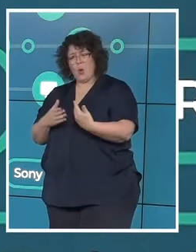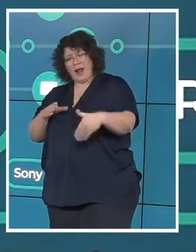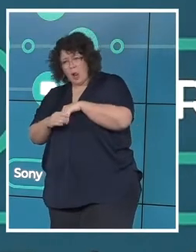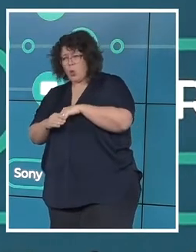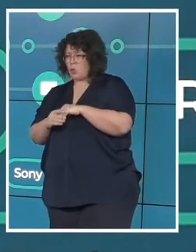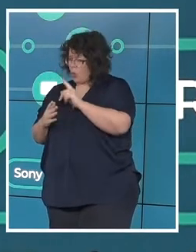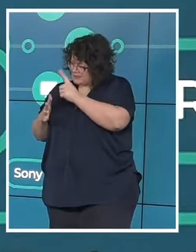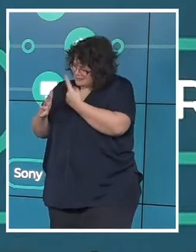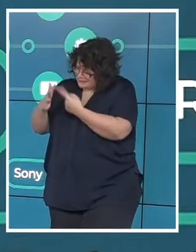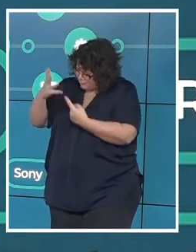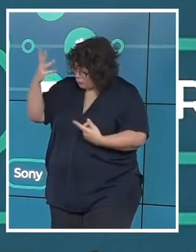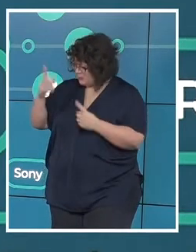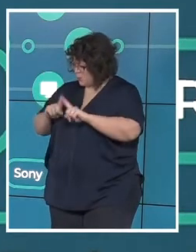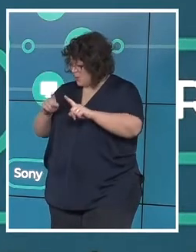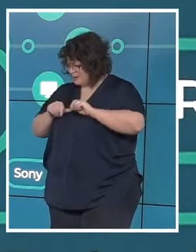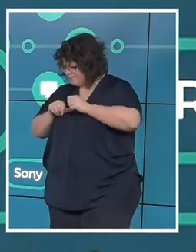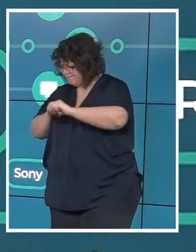organization. I've